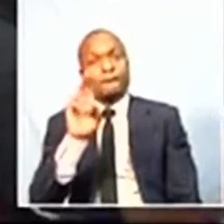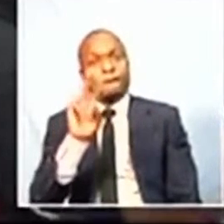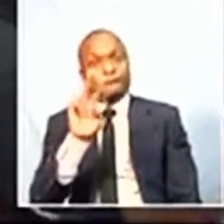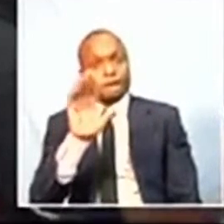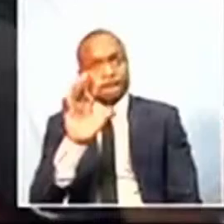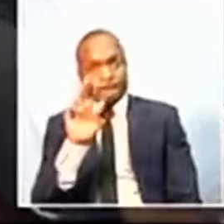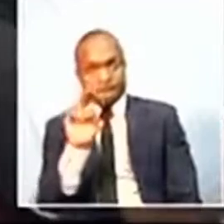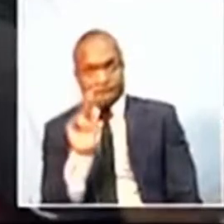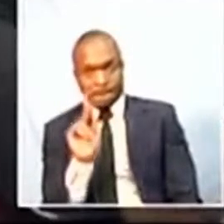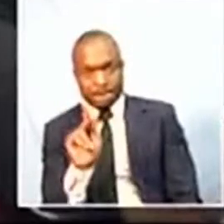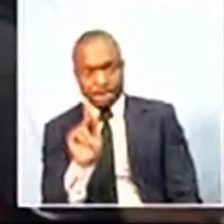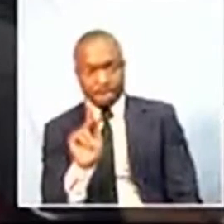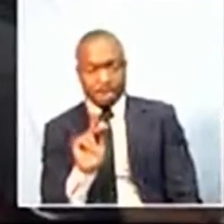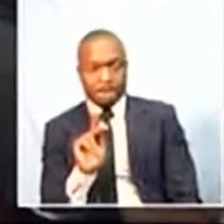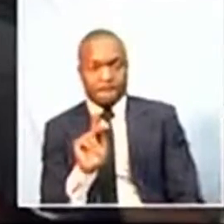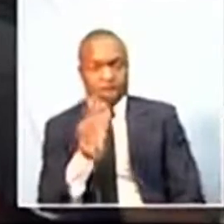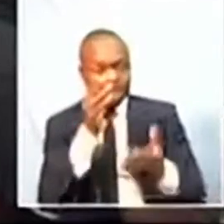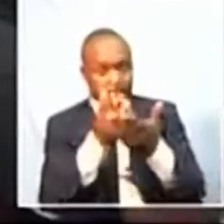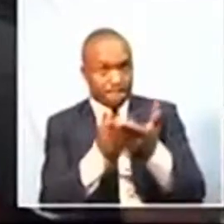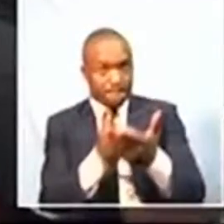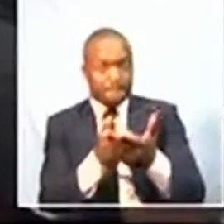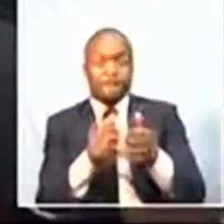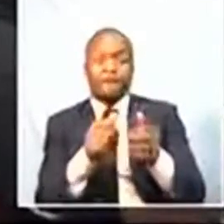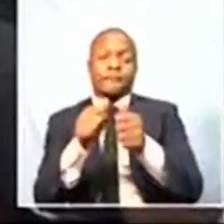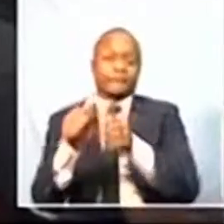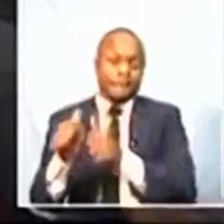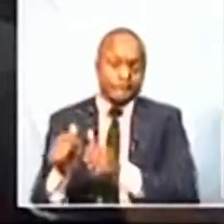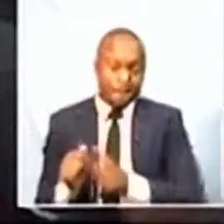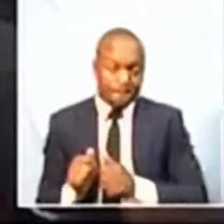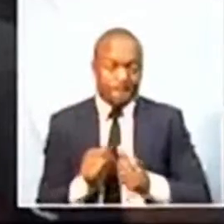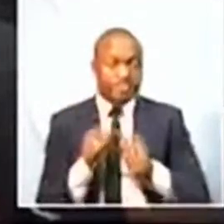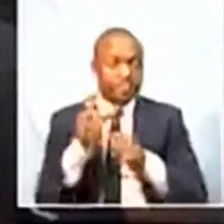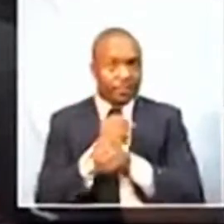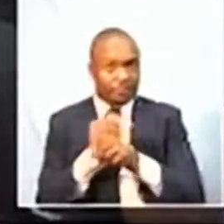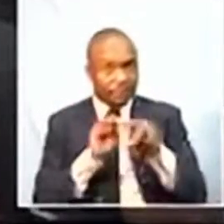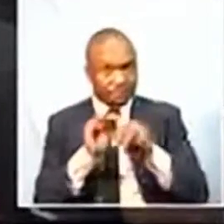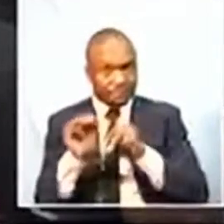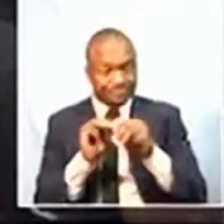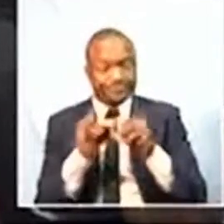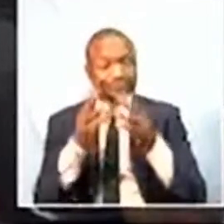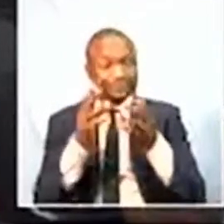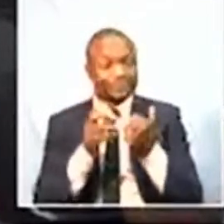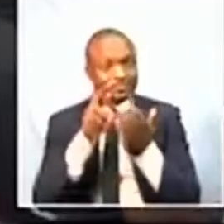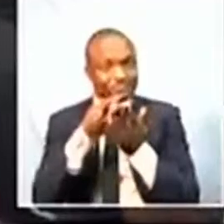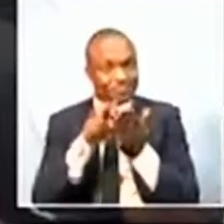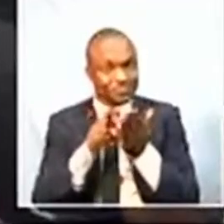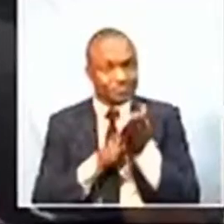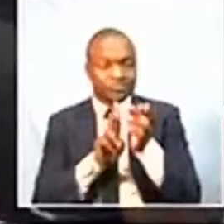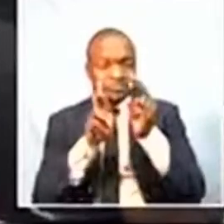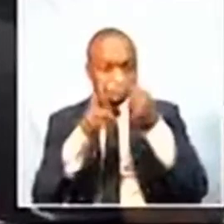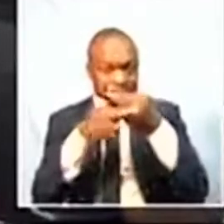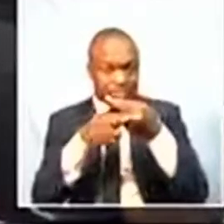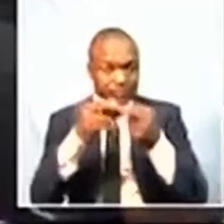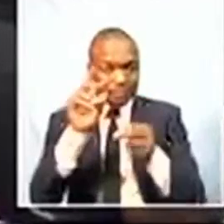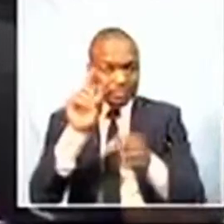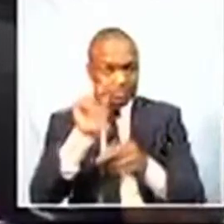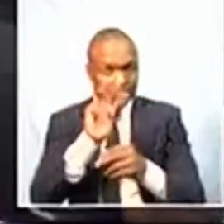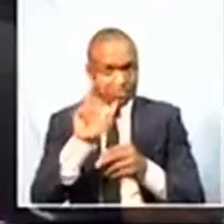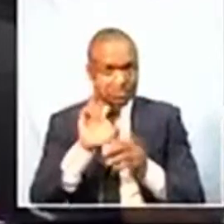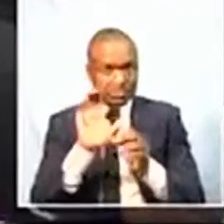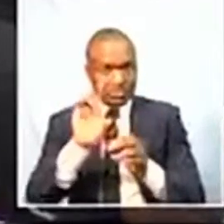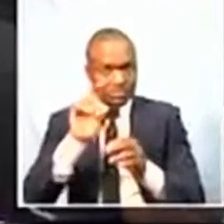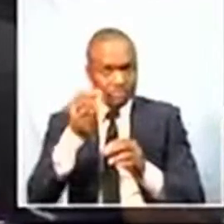757,825 kwacha was incurred. Action taken. Management wishes to report that a reconciliation of the 2023